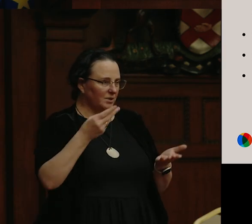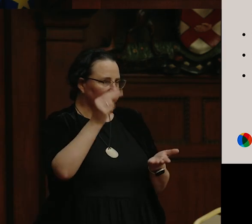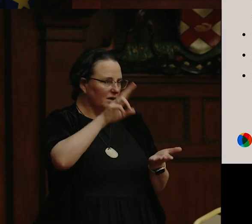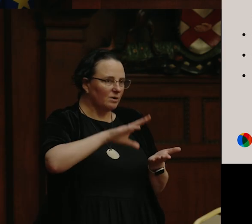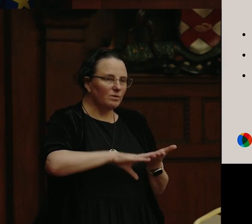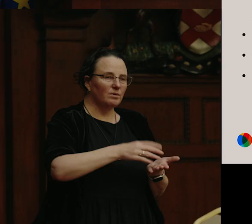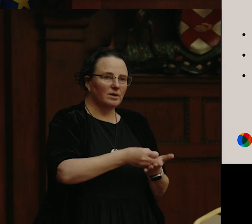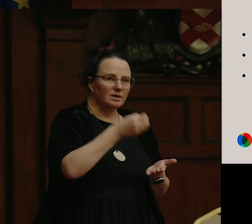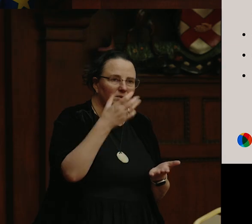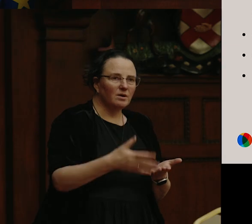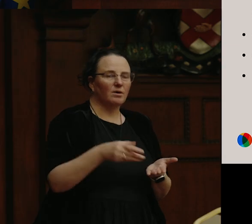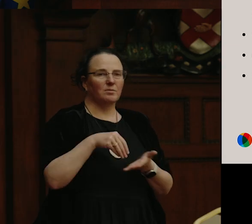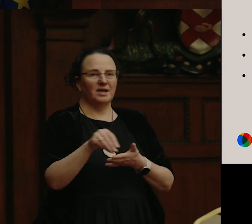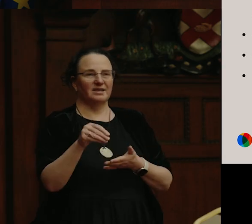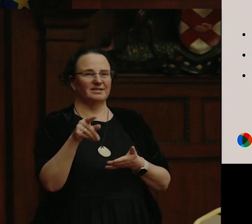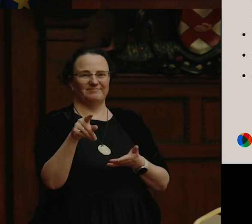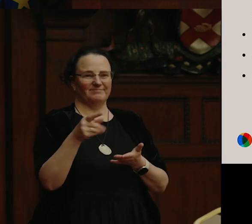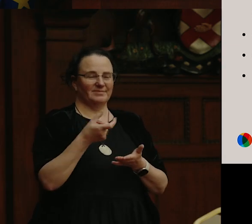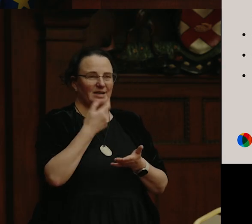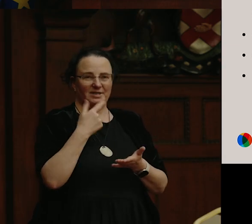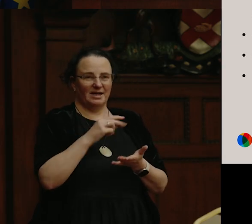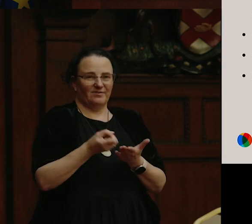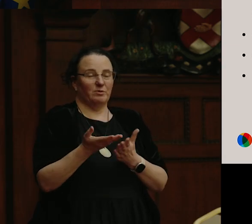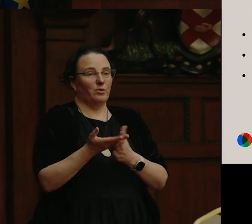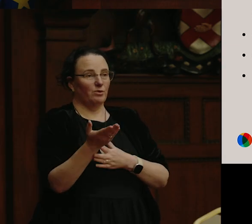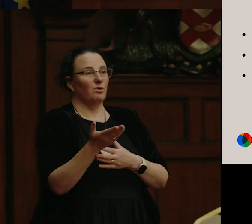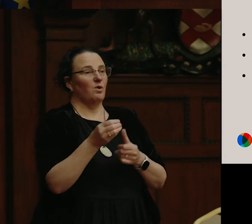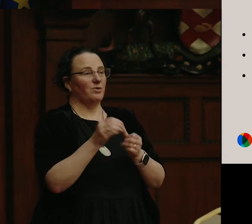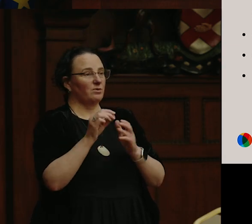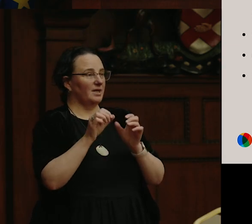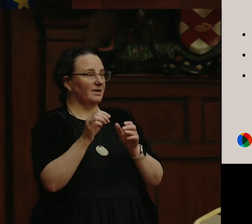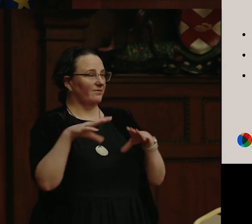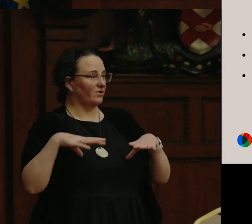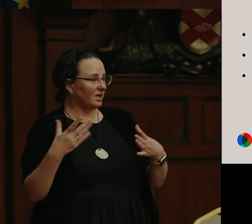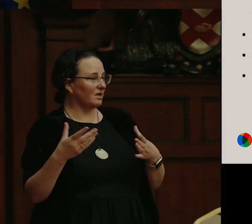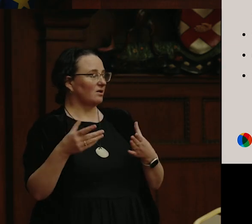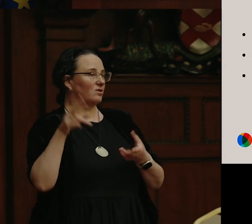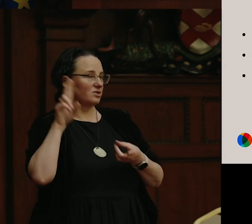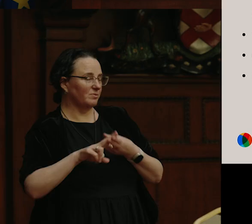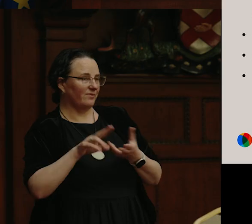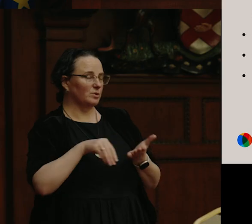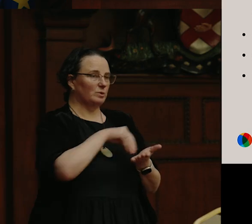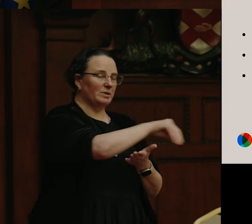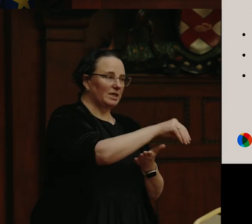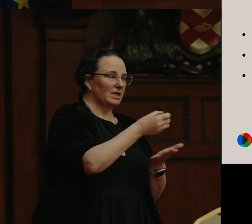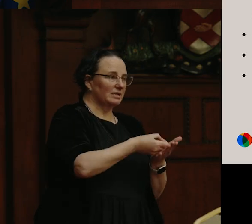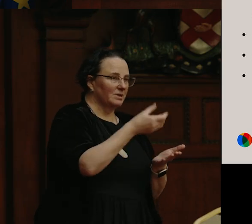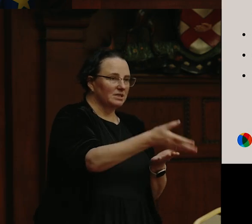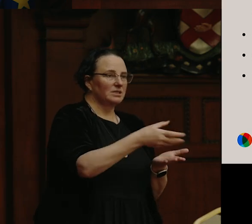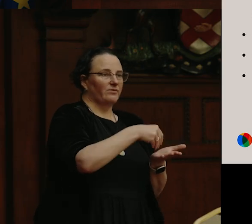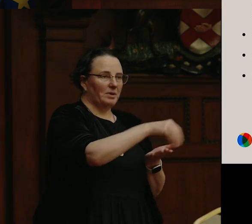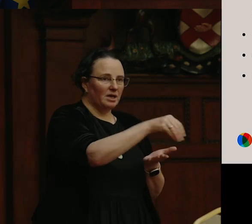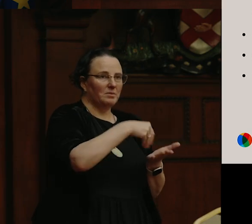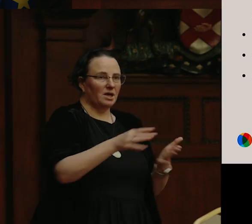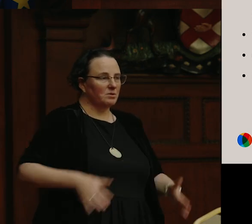available through the drug payment scheme or other schemes. They felt like they were just paying a lot